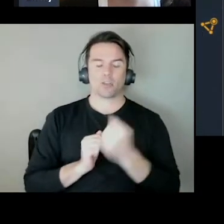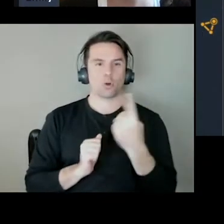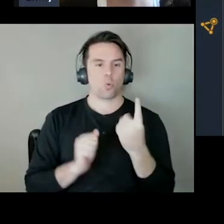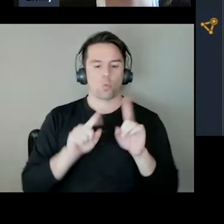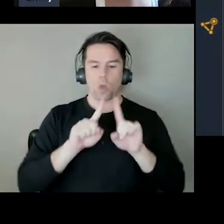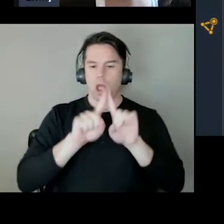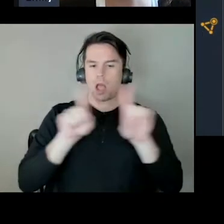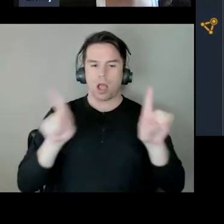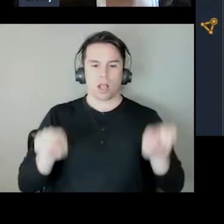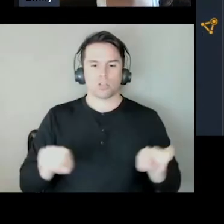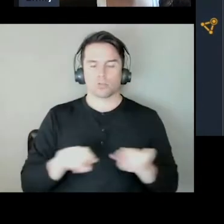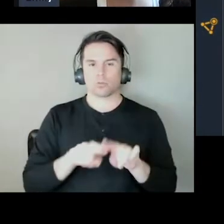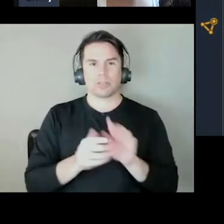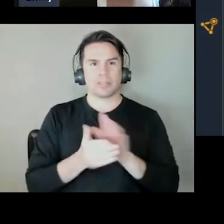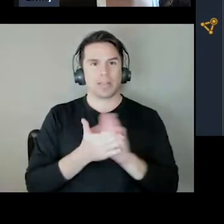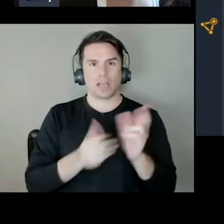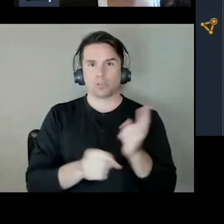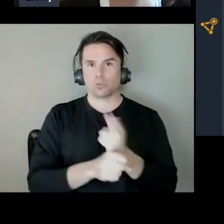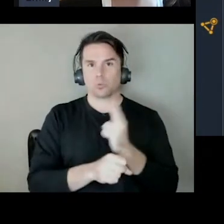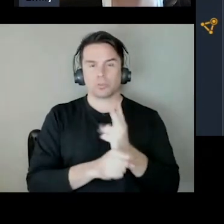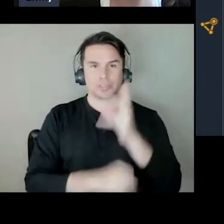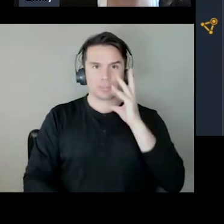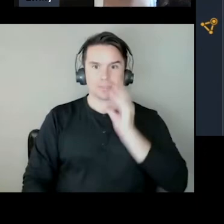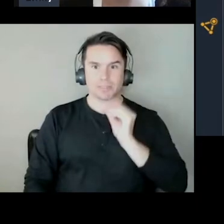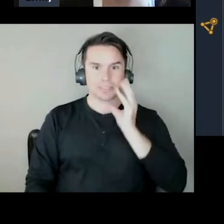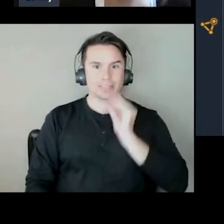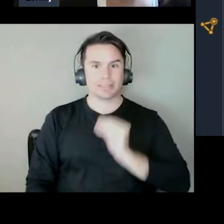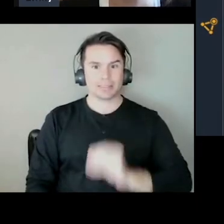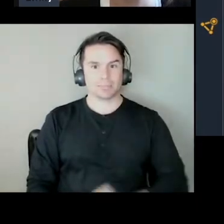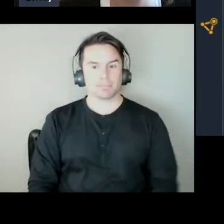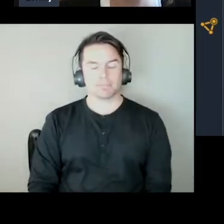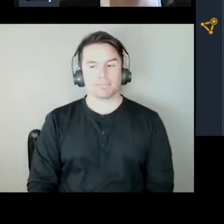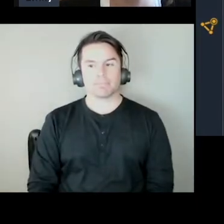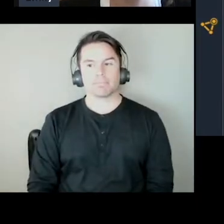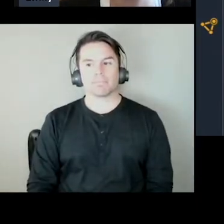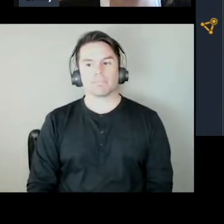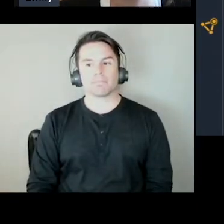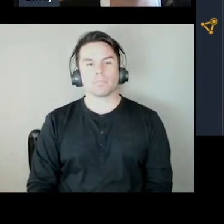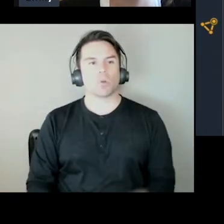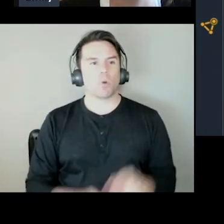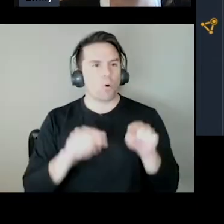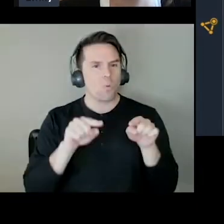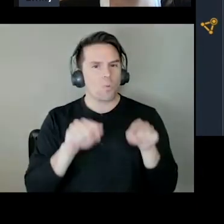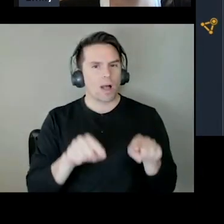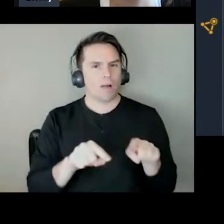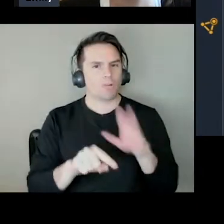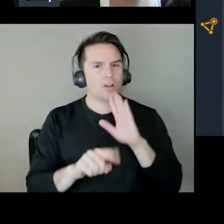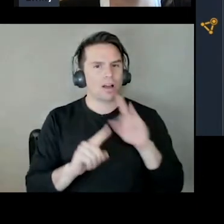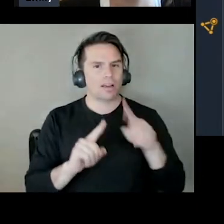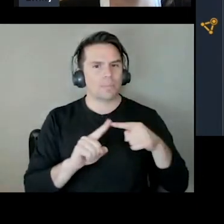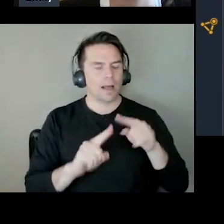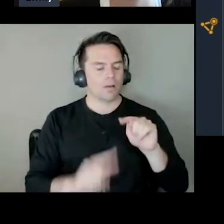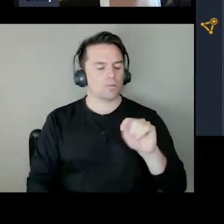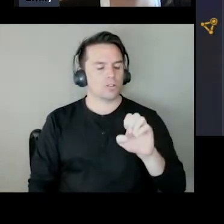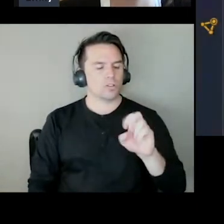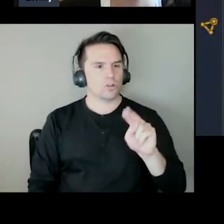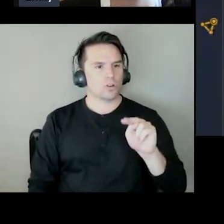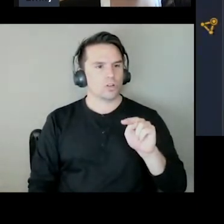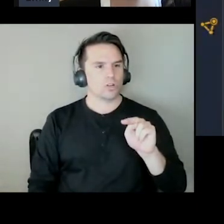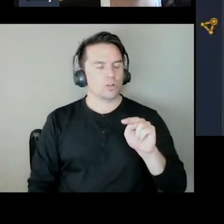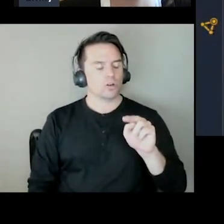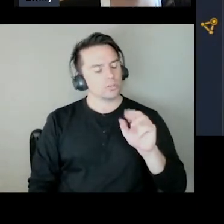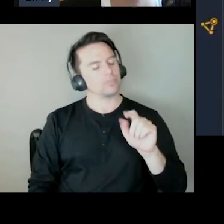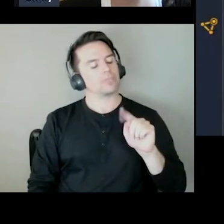experience. And right now, what I mean, go ahead. While we were on the terminal, so many of my customers ask us, right? So this